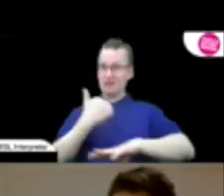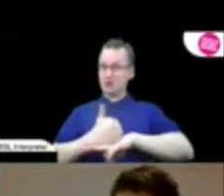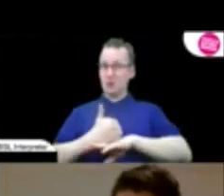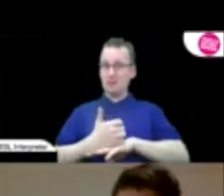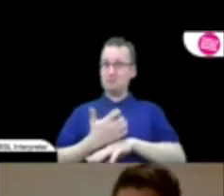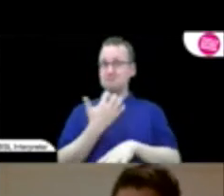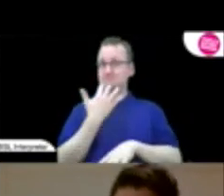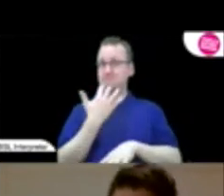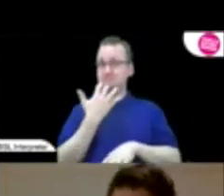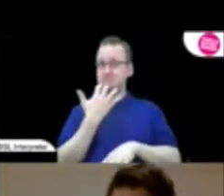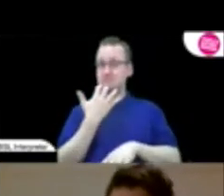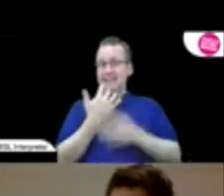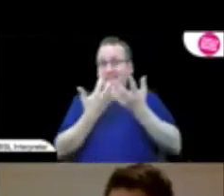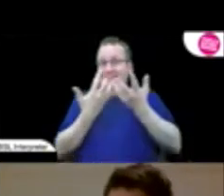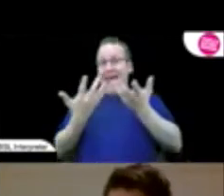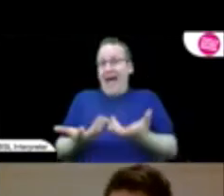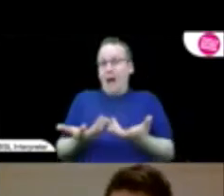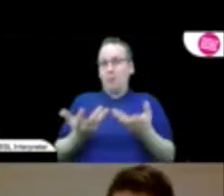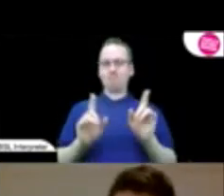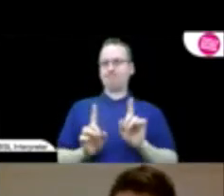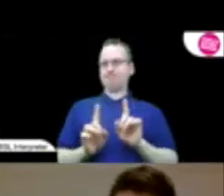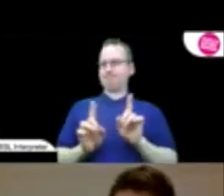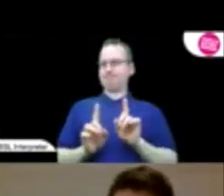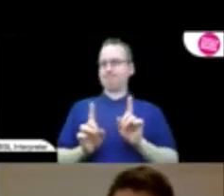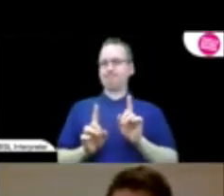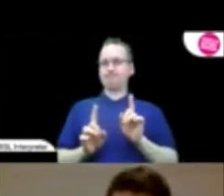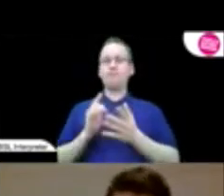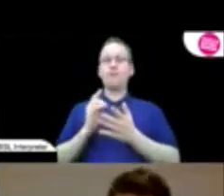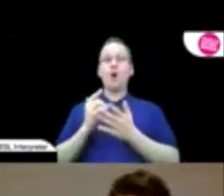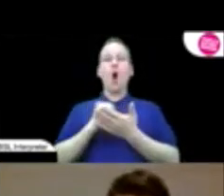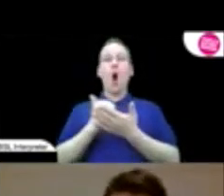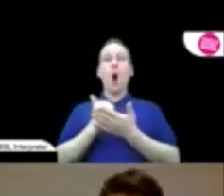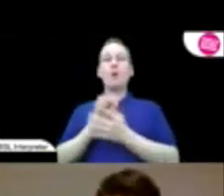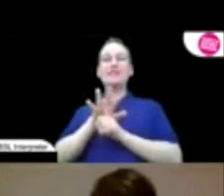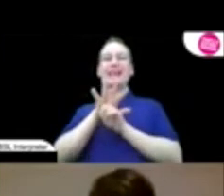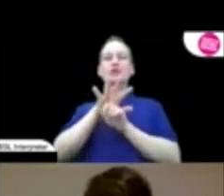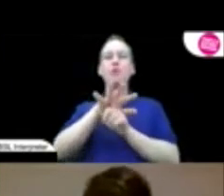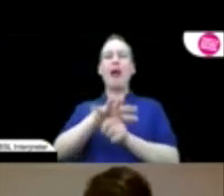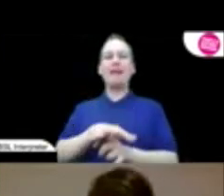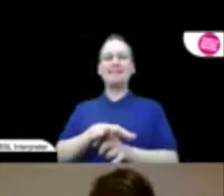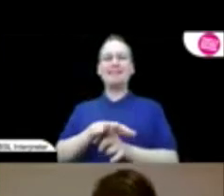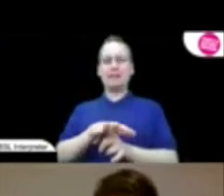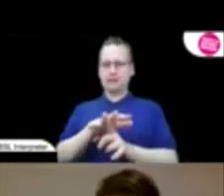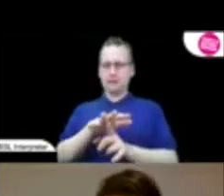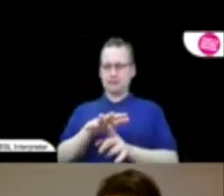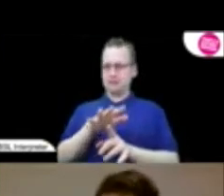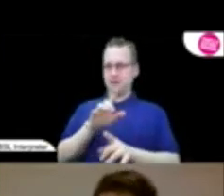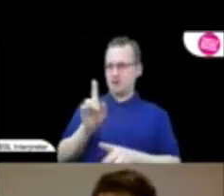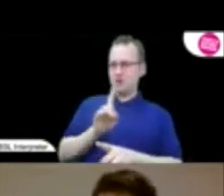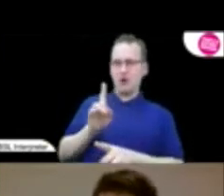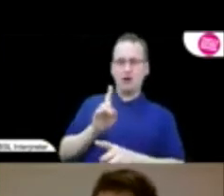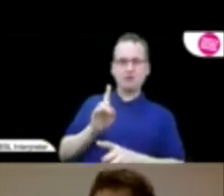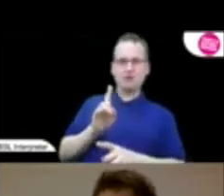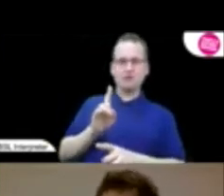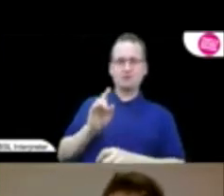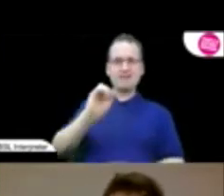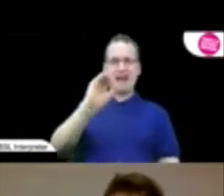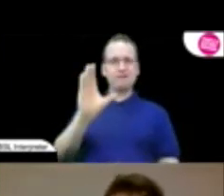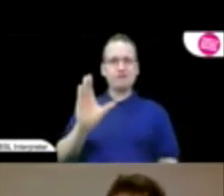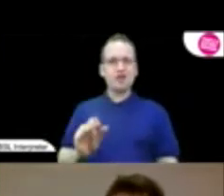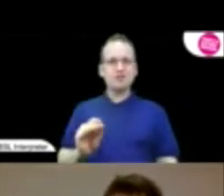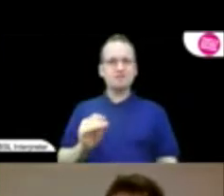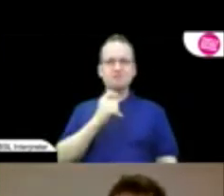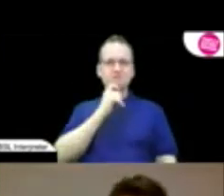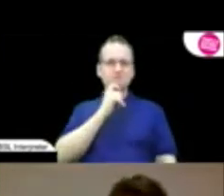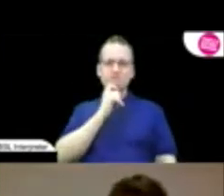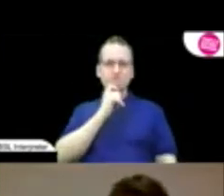But nowadays, homosexuality is promoted as un-African. It's promoted